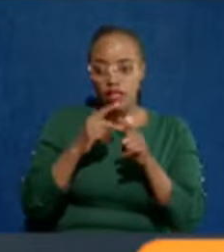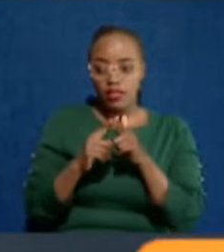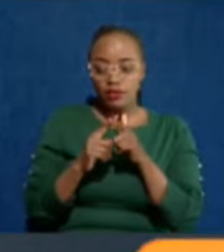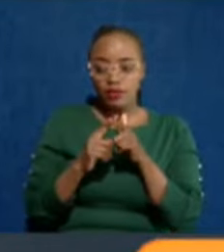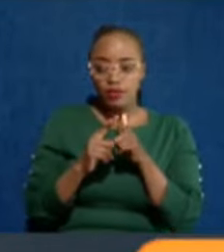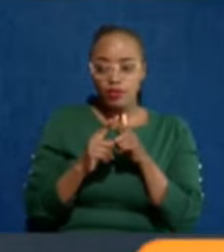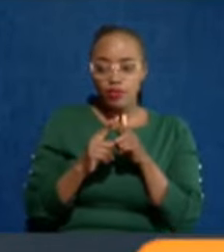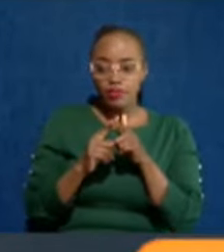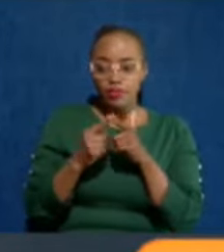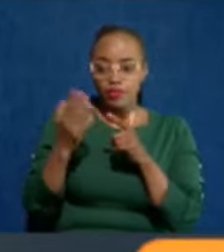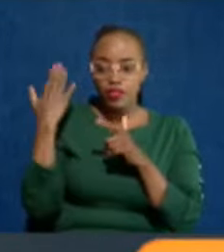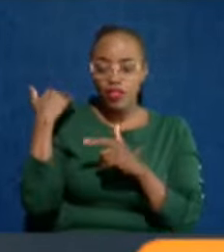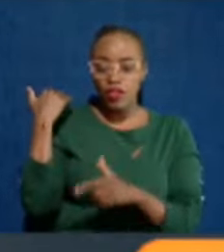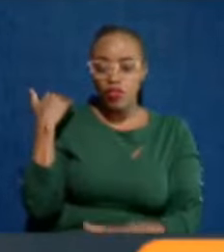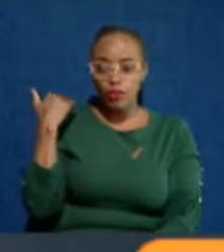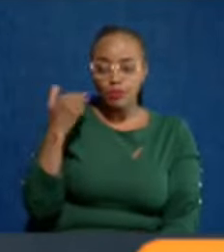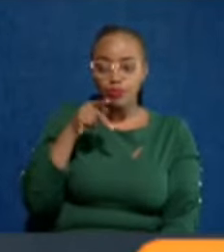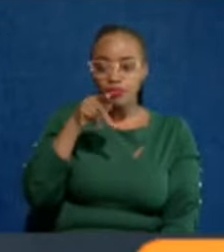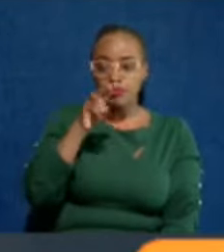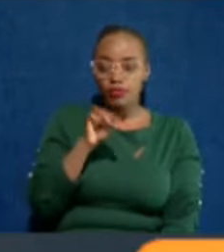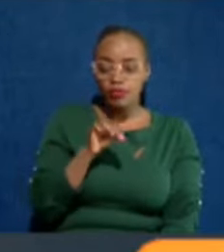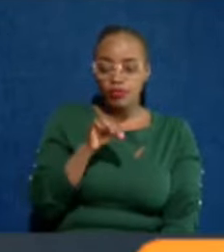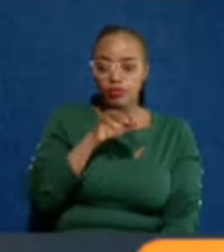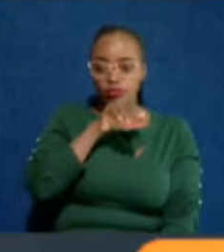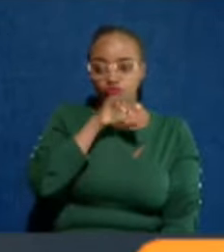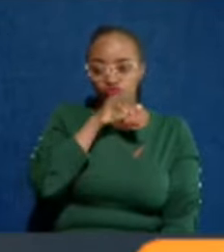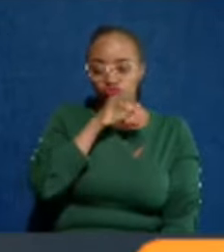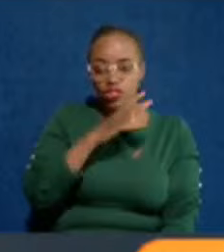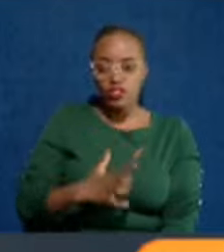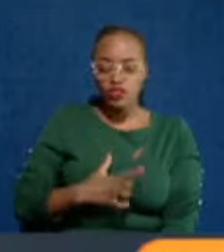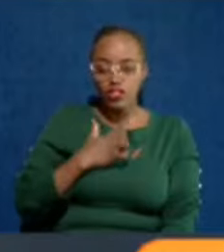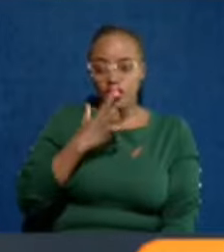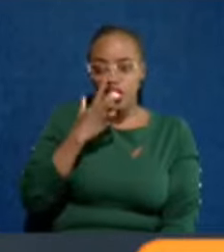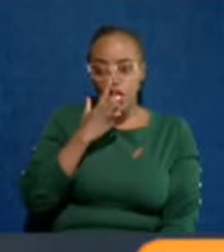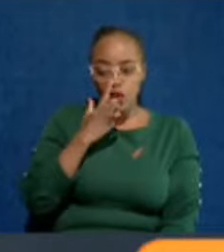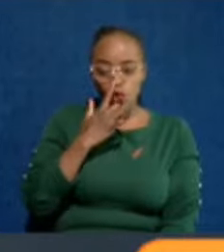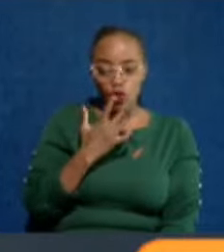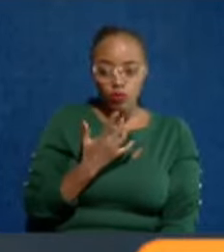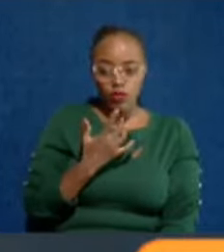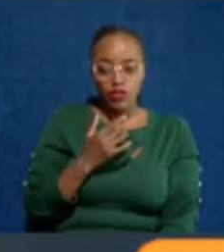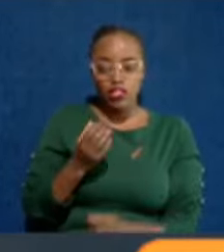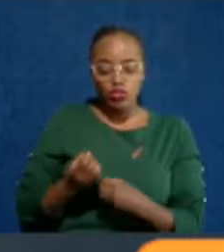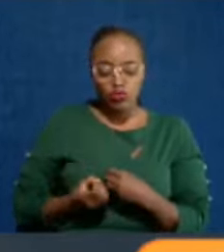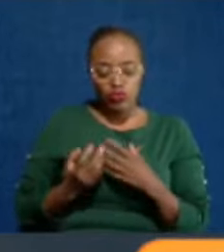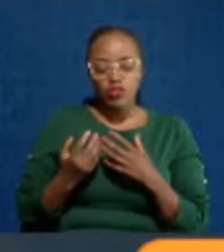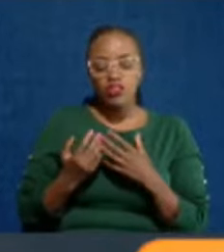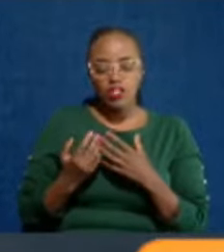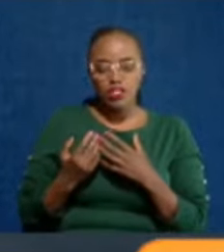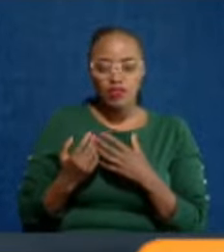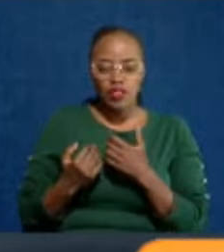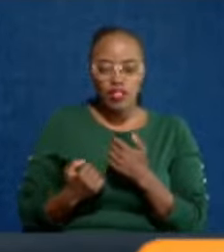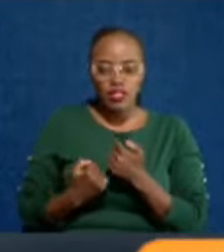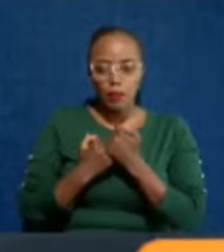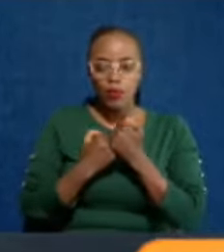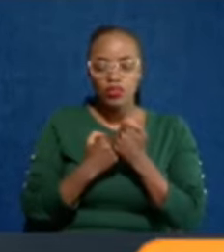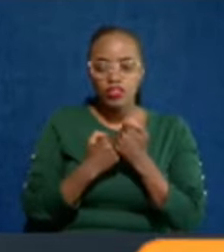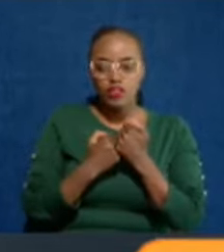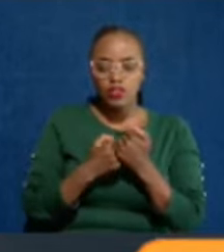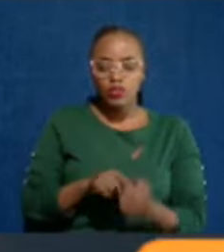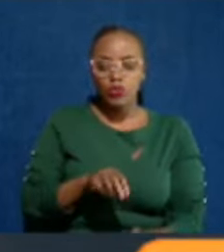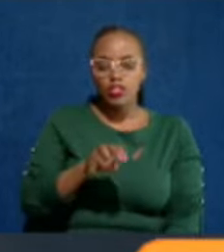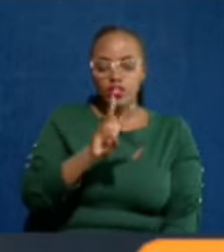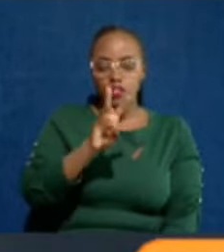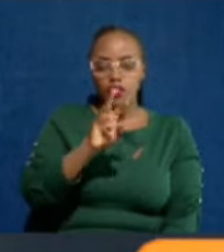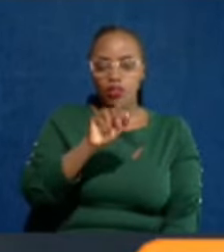then former Prime Minister Raila Odinga actually visited the home and to express solidarity with Jimi